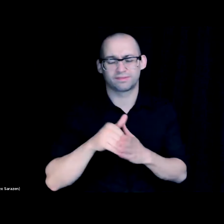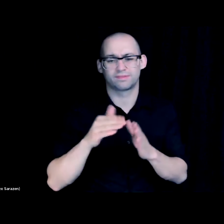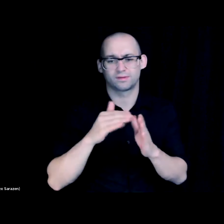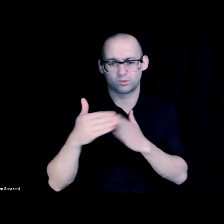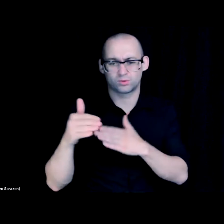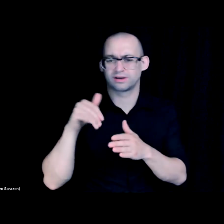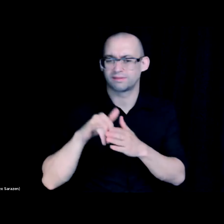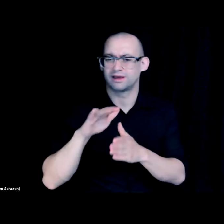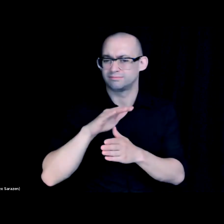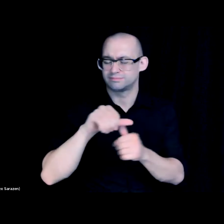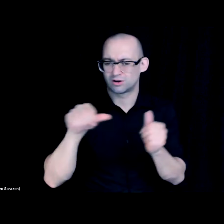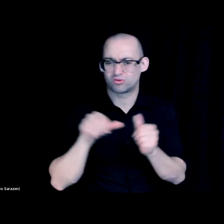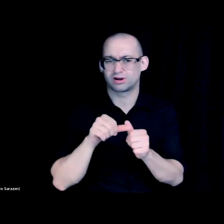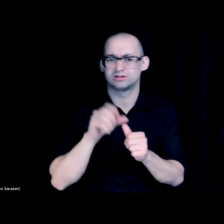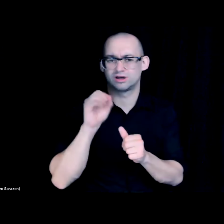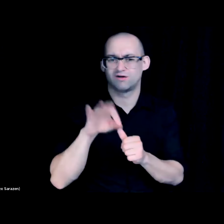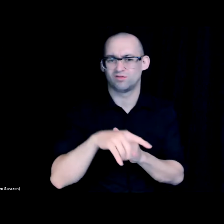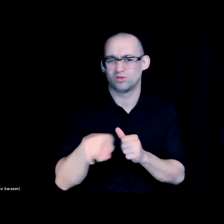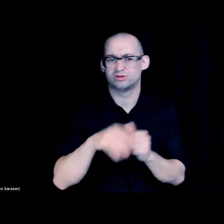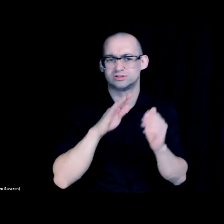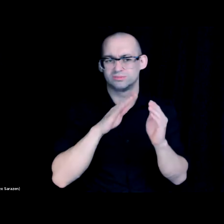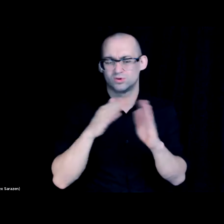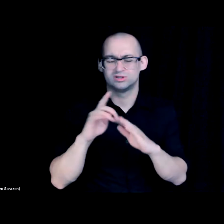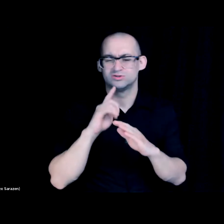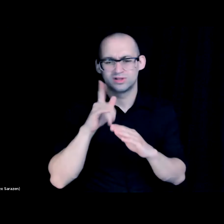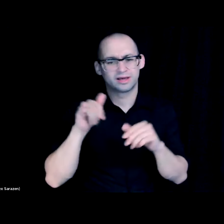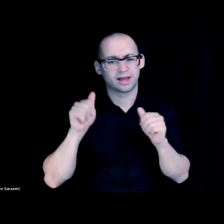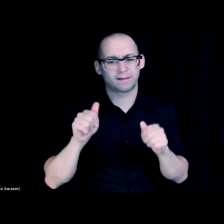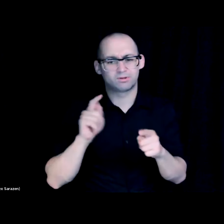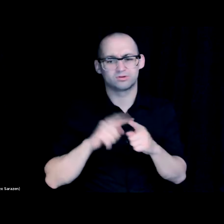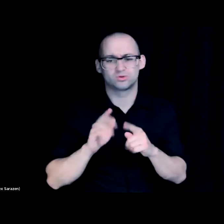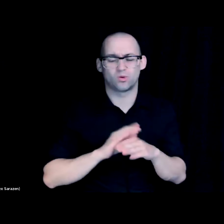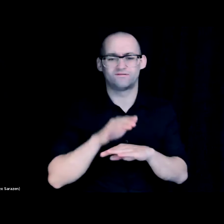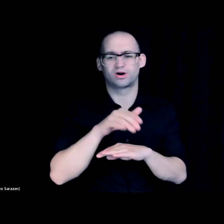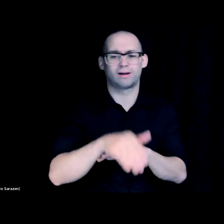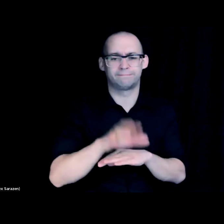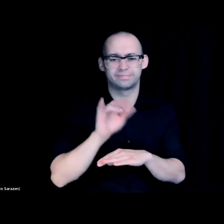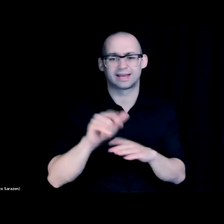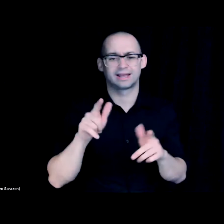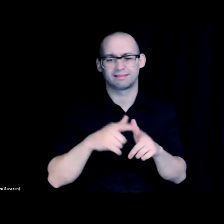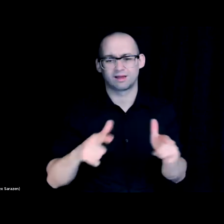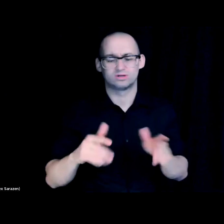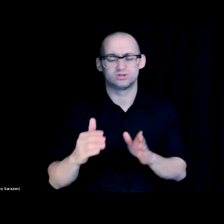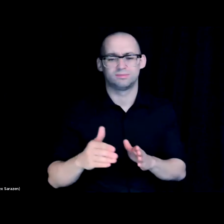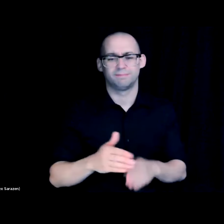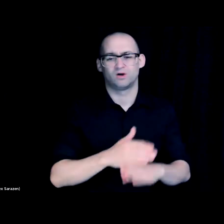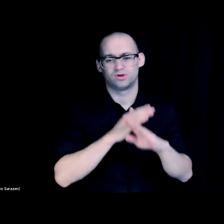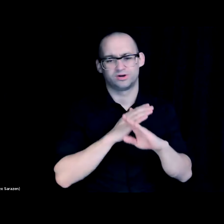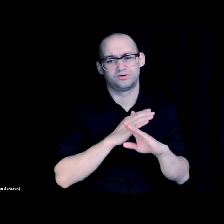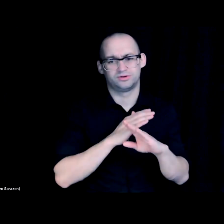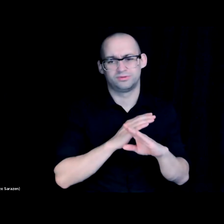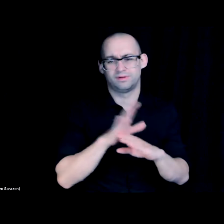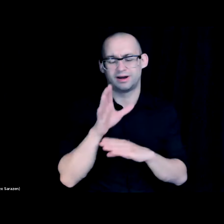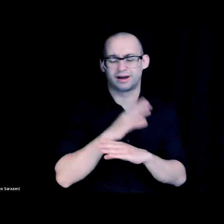regions of those communities, and able to, overcome the language barriers and